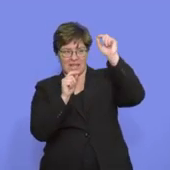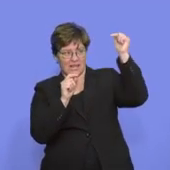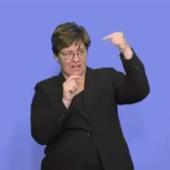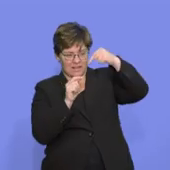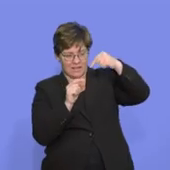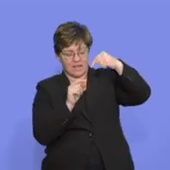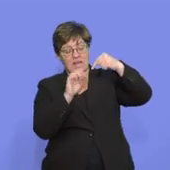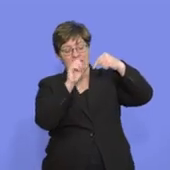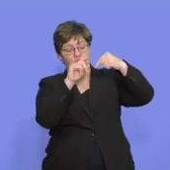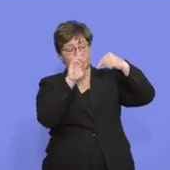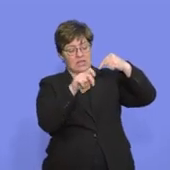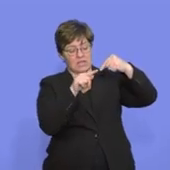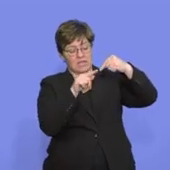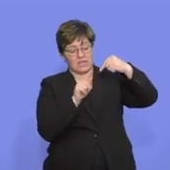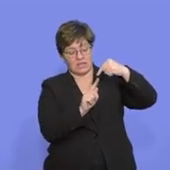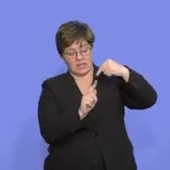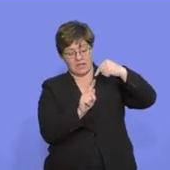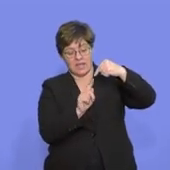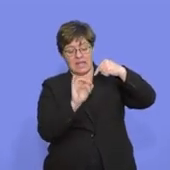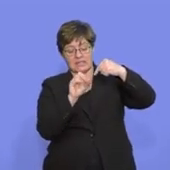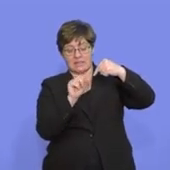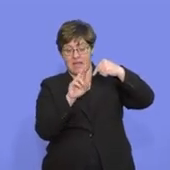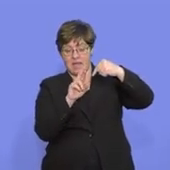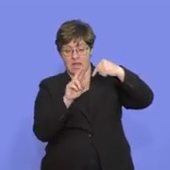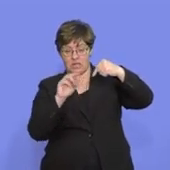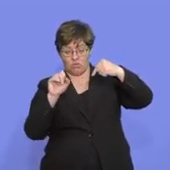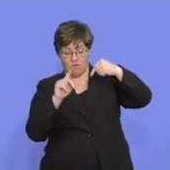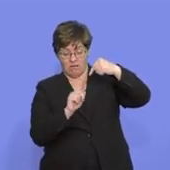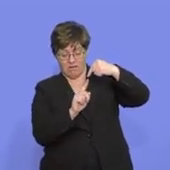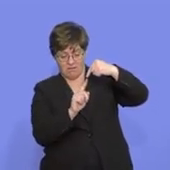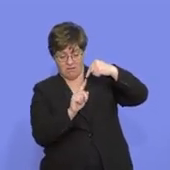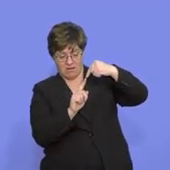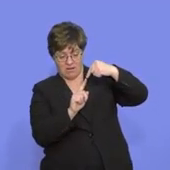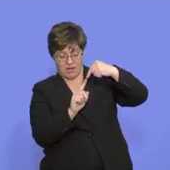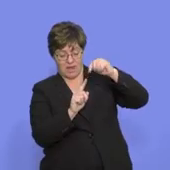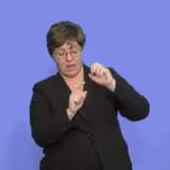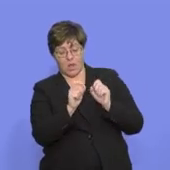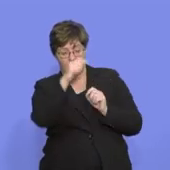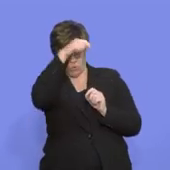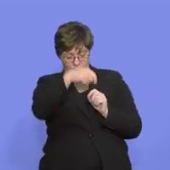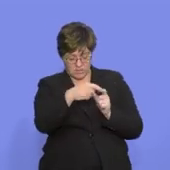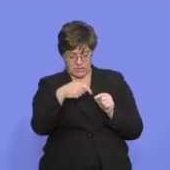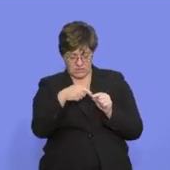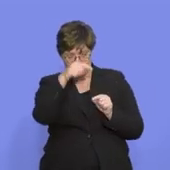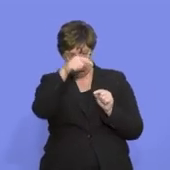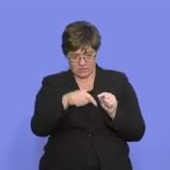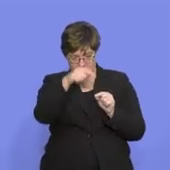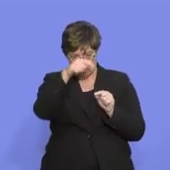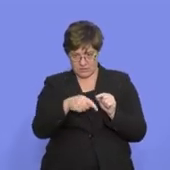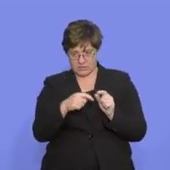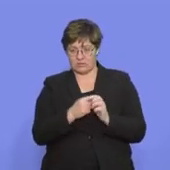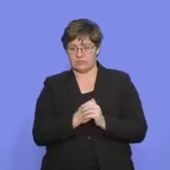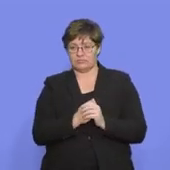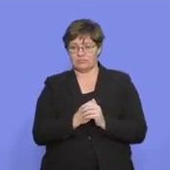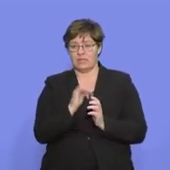neuron and the interneuron, right? So the impulse will move across that synaptic gap to the interneuron. This is the interneuron